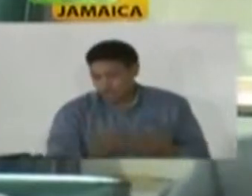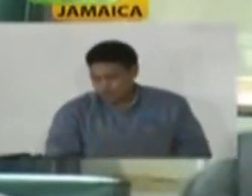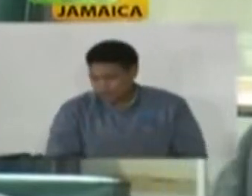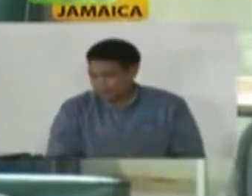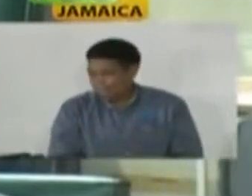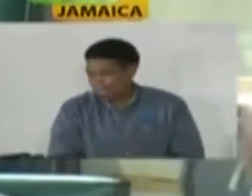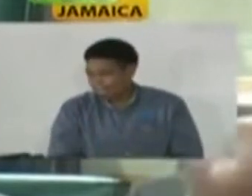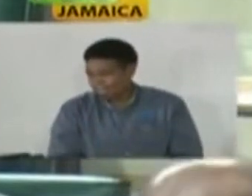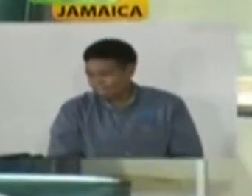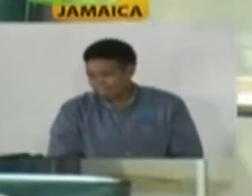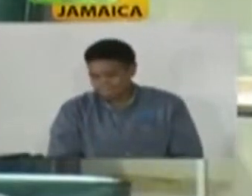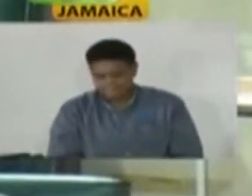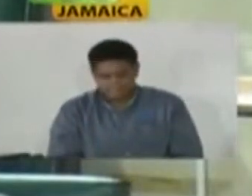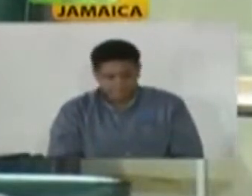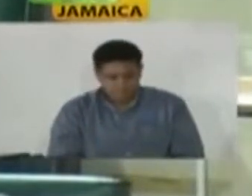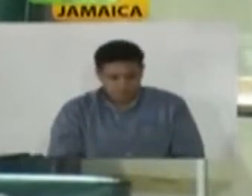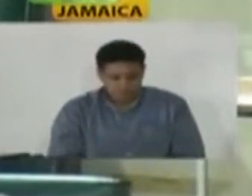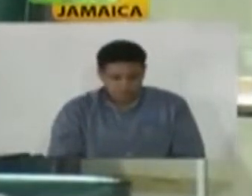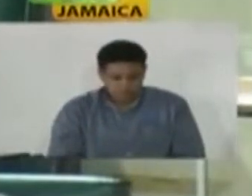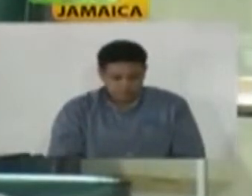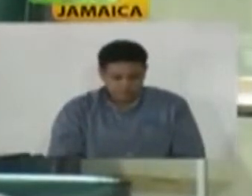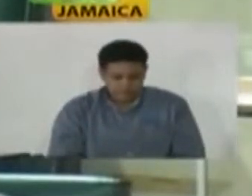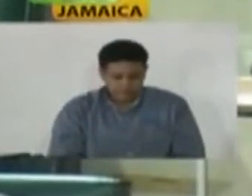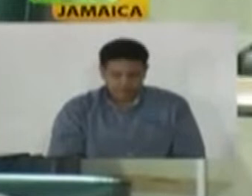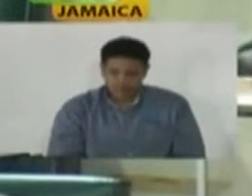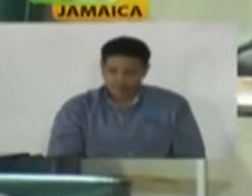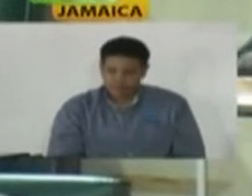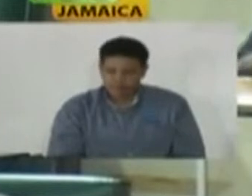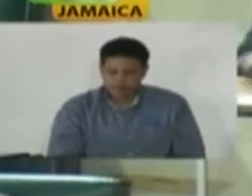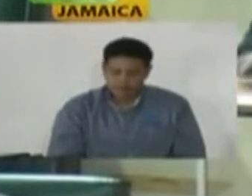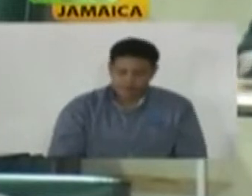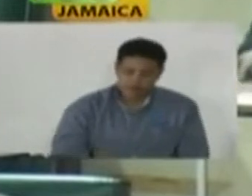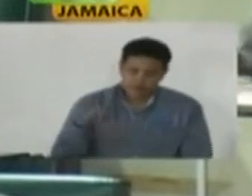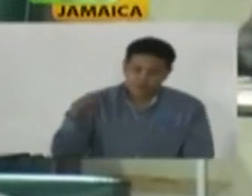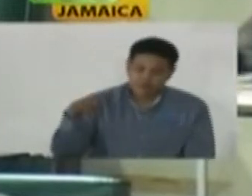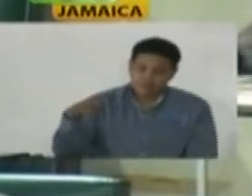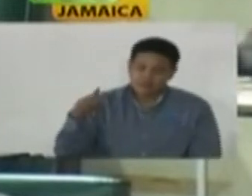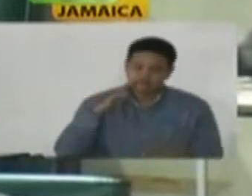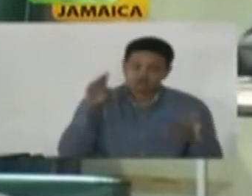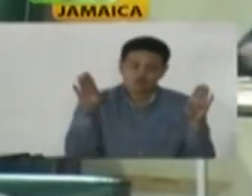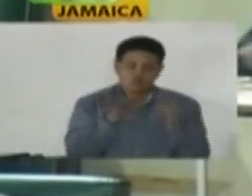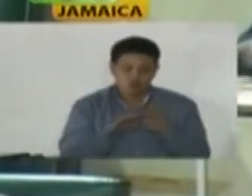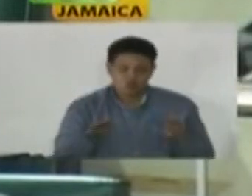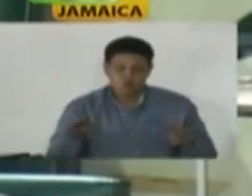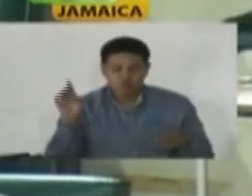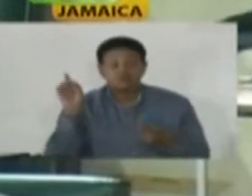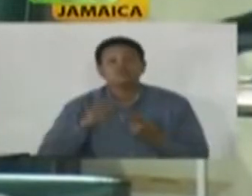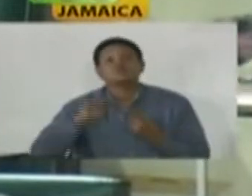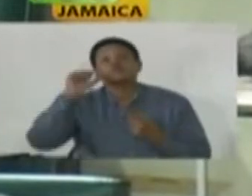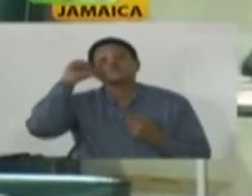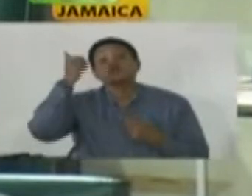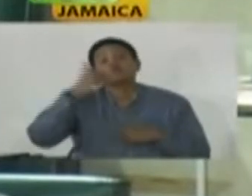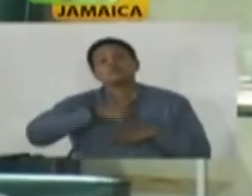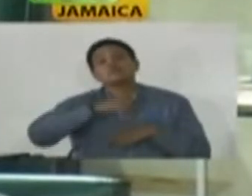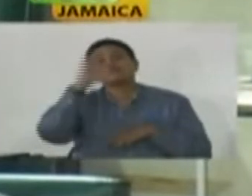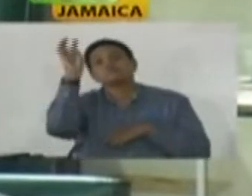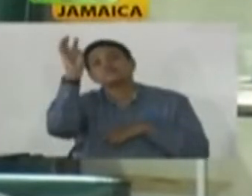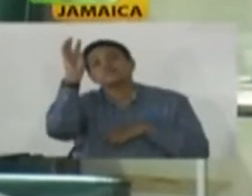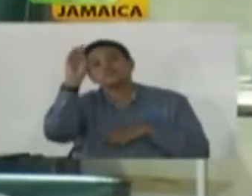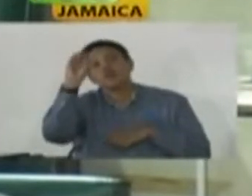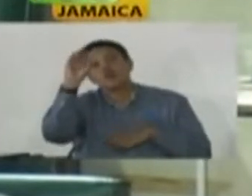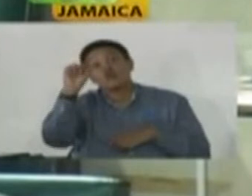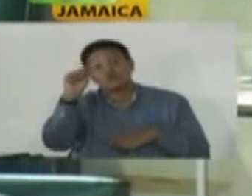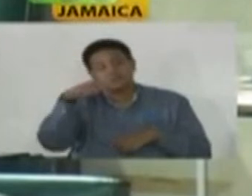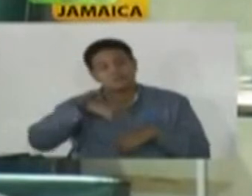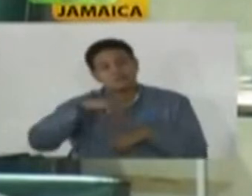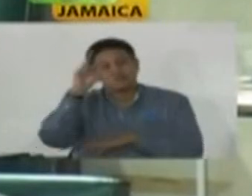Speaker. The question before the House is that the House do adjourn until tomorrow, the 6th of October